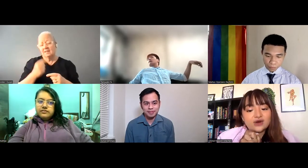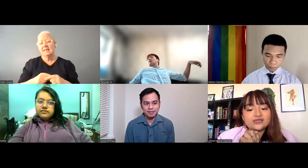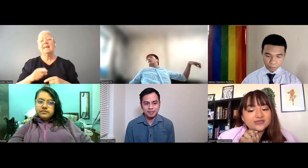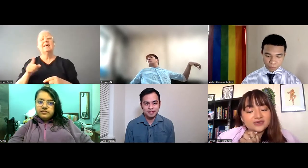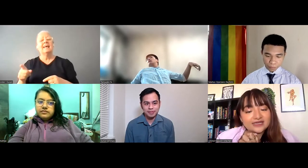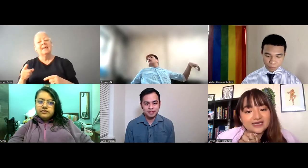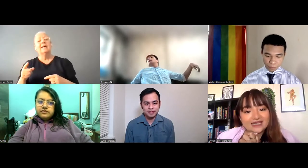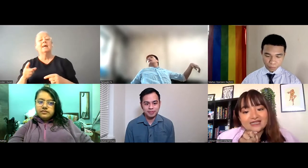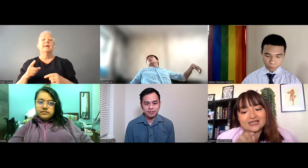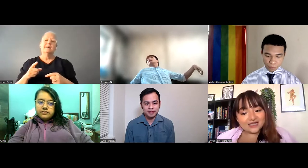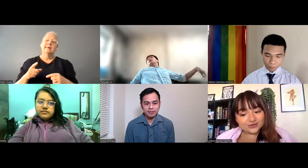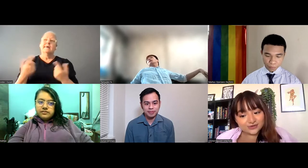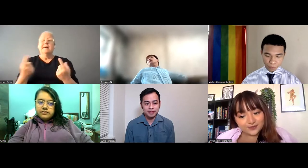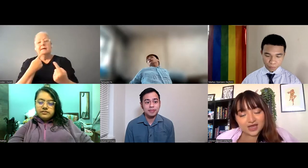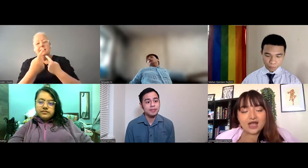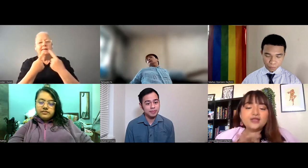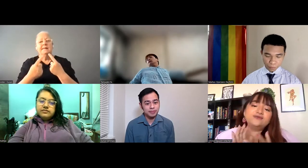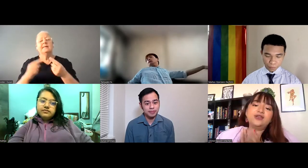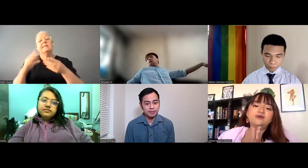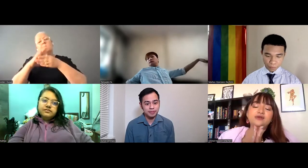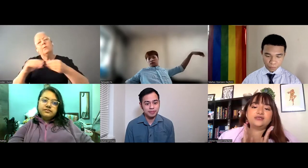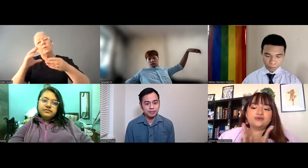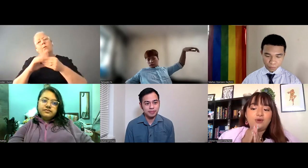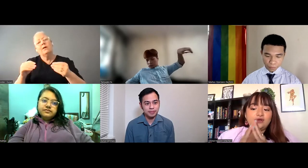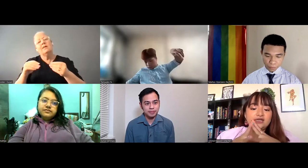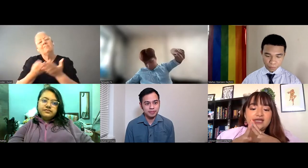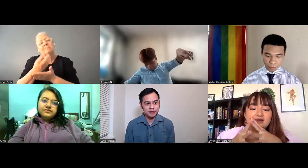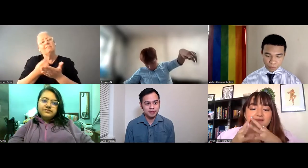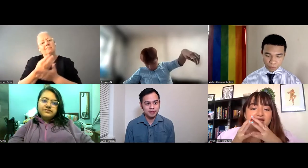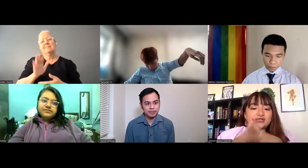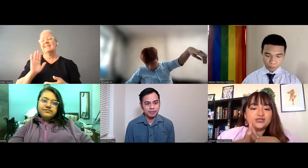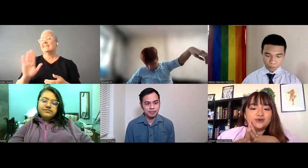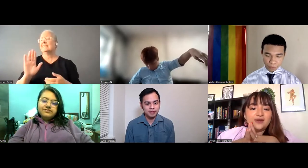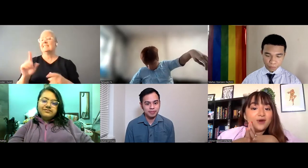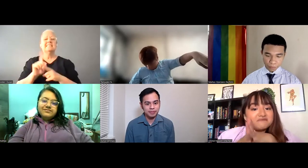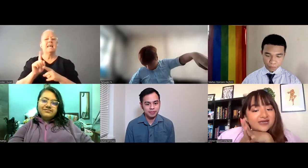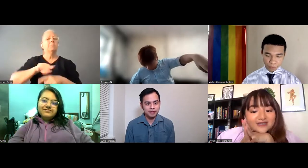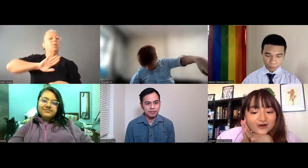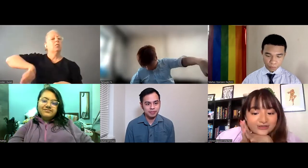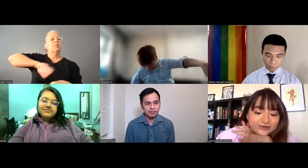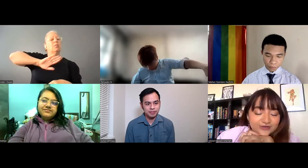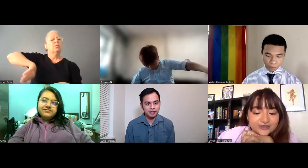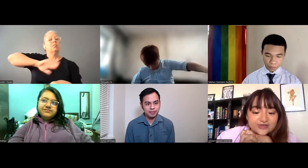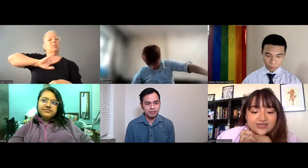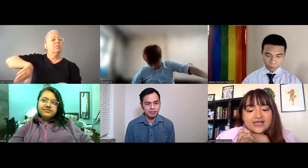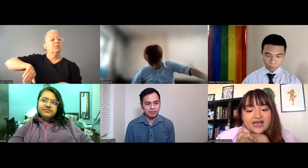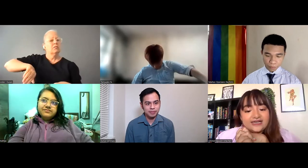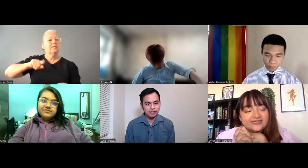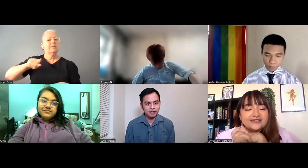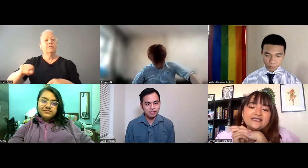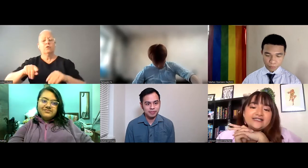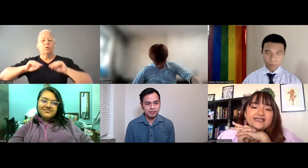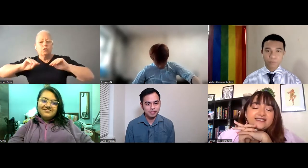ignorance on disability in the classroom. This video is recorded and made into a 1-minute cartoon, which is really